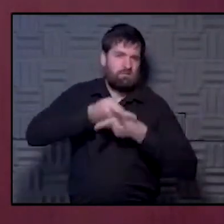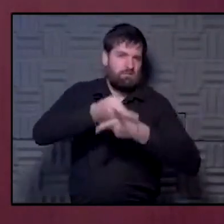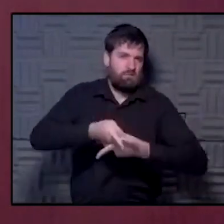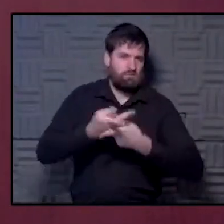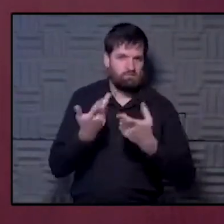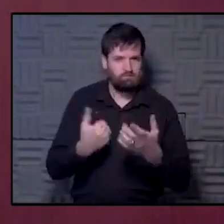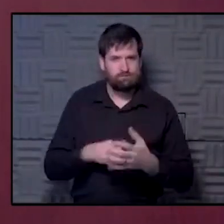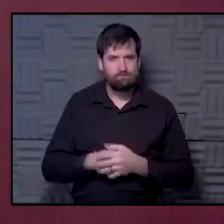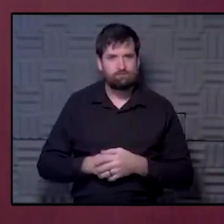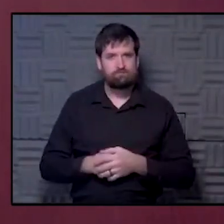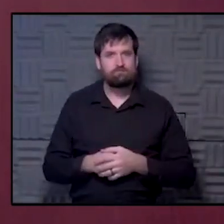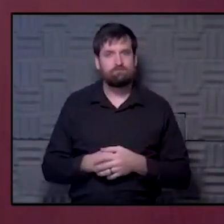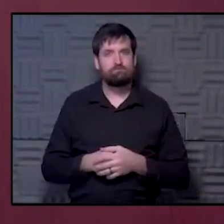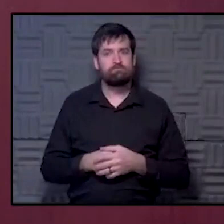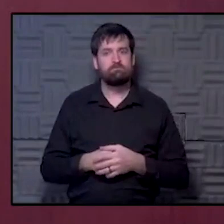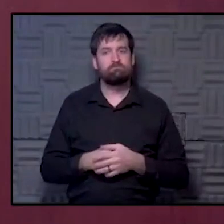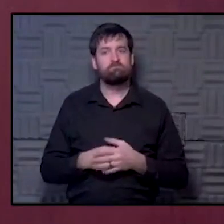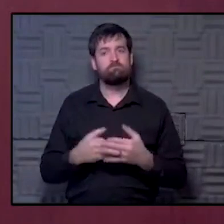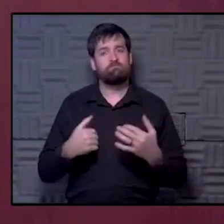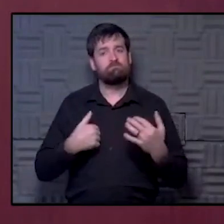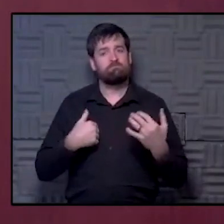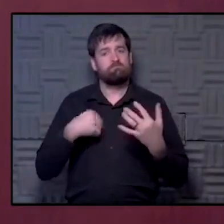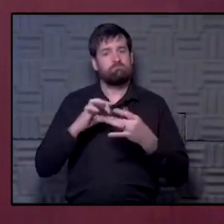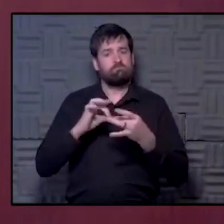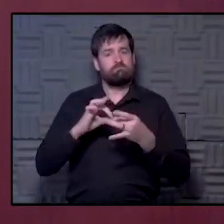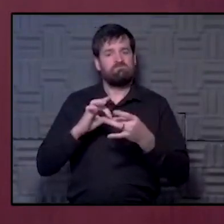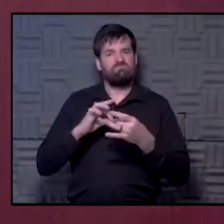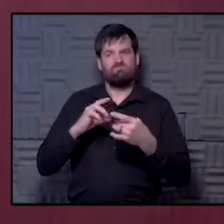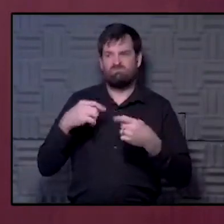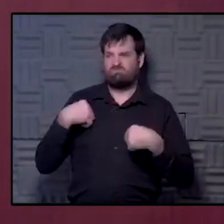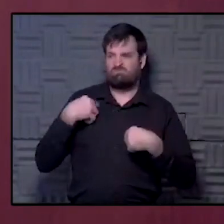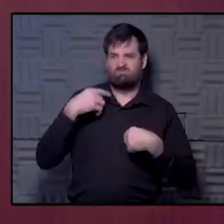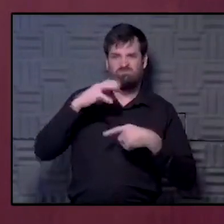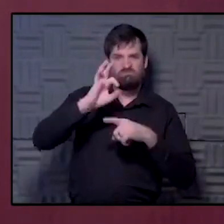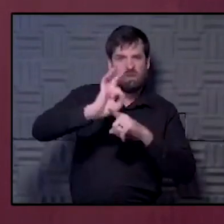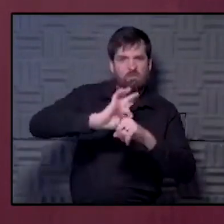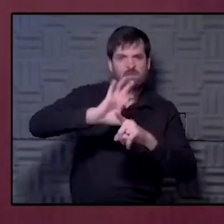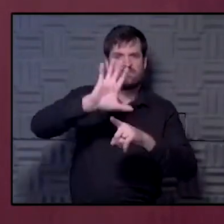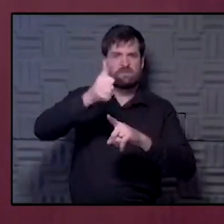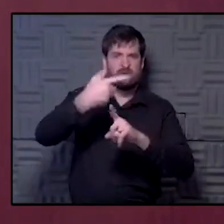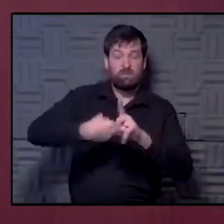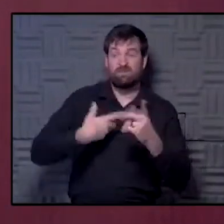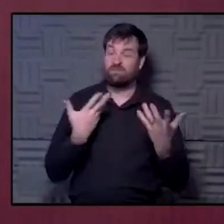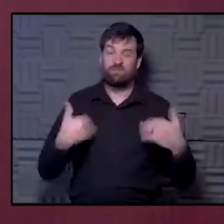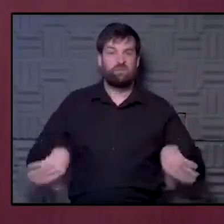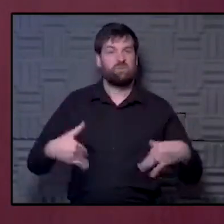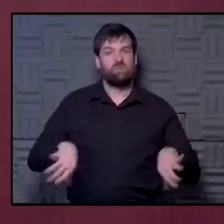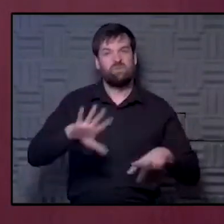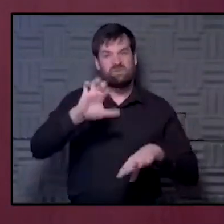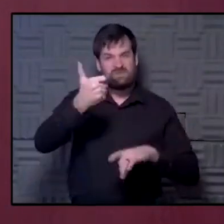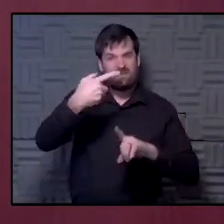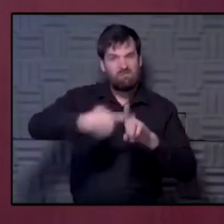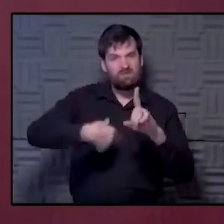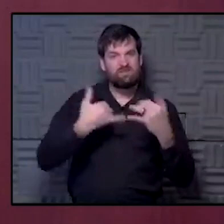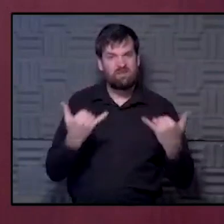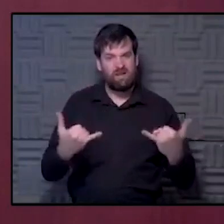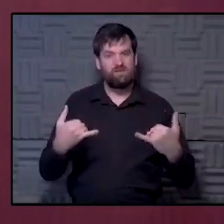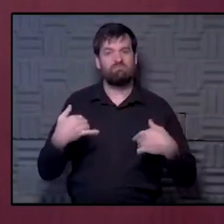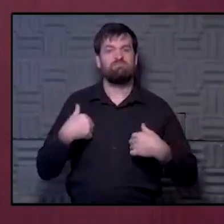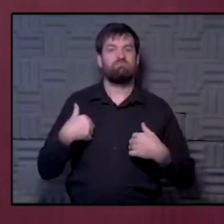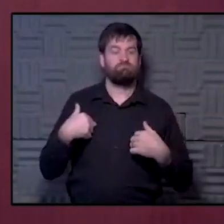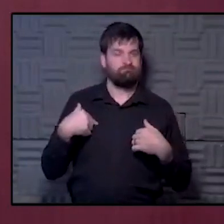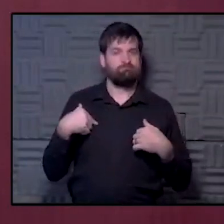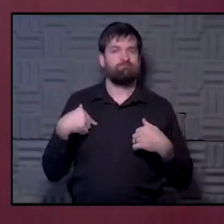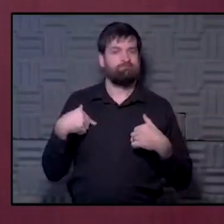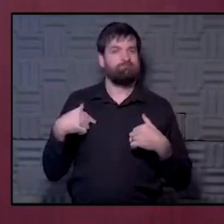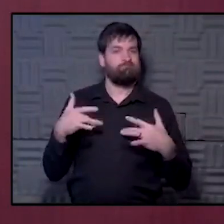possible. And so I would say that over the past 9-10 months, 10 months now, we've erred on